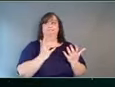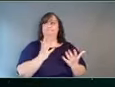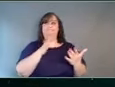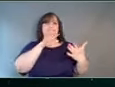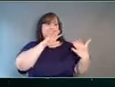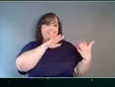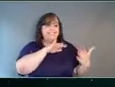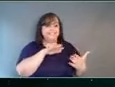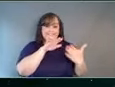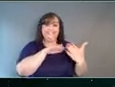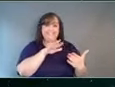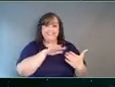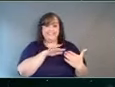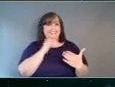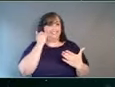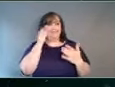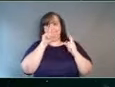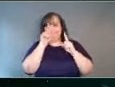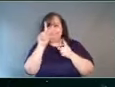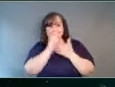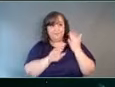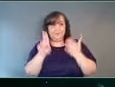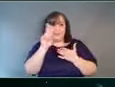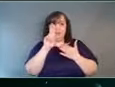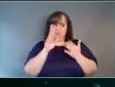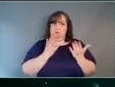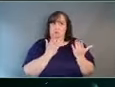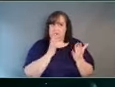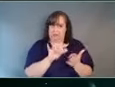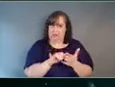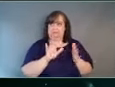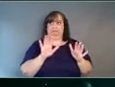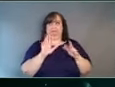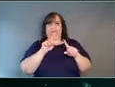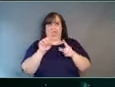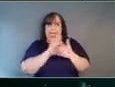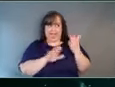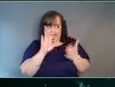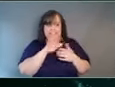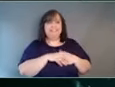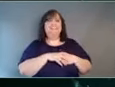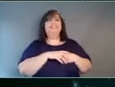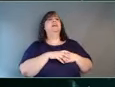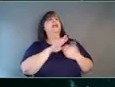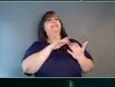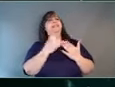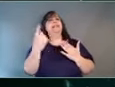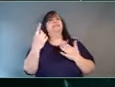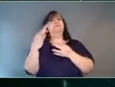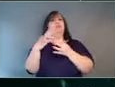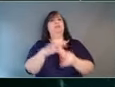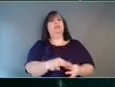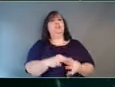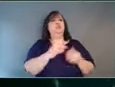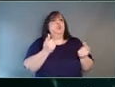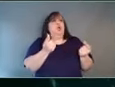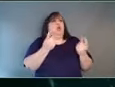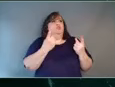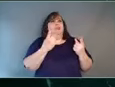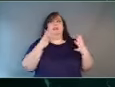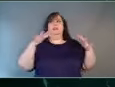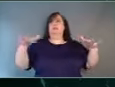you go to college, I would recommend that, study something that relates to understanding the physical world around